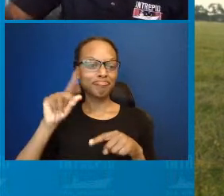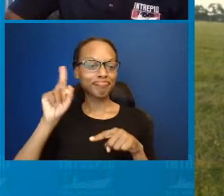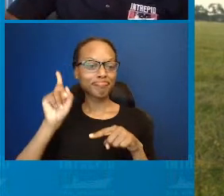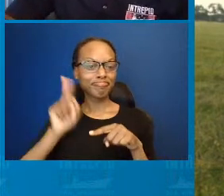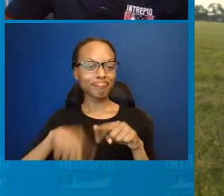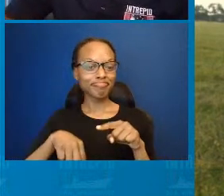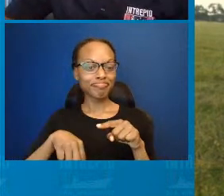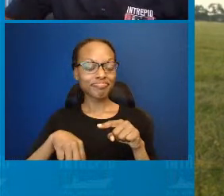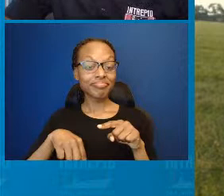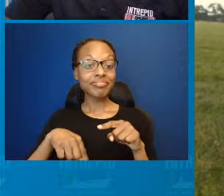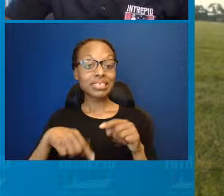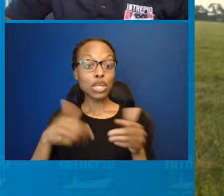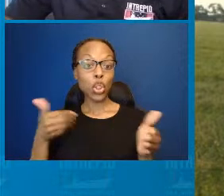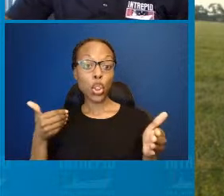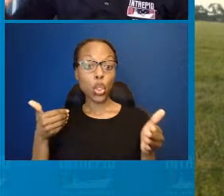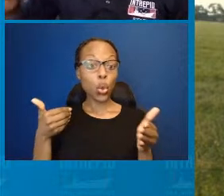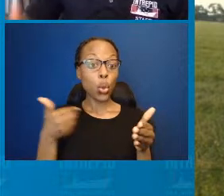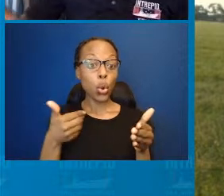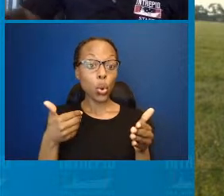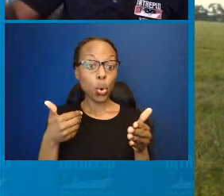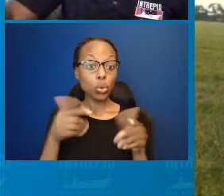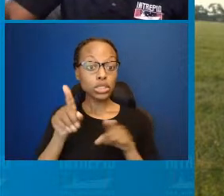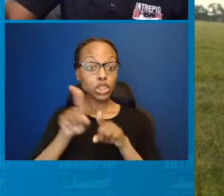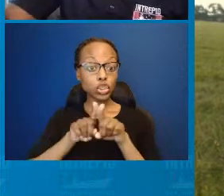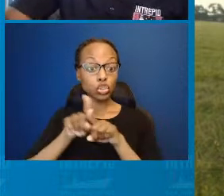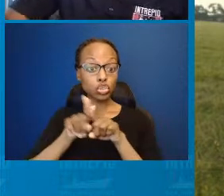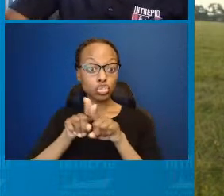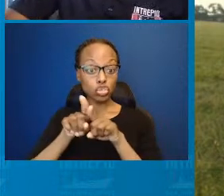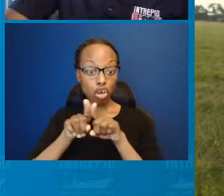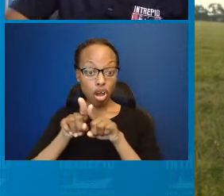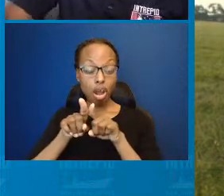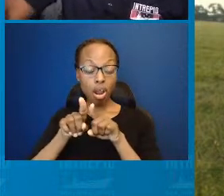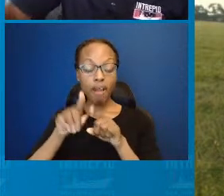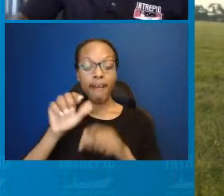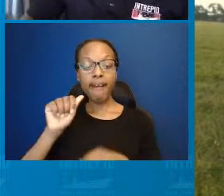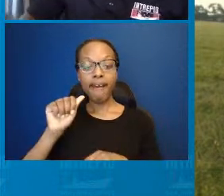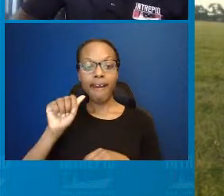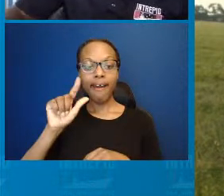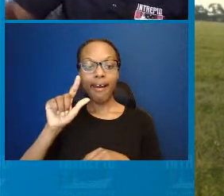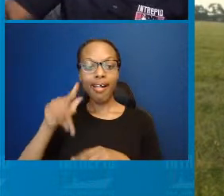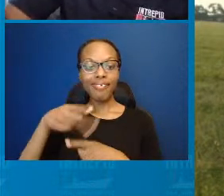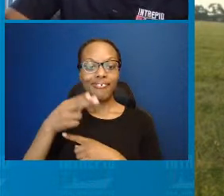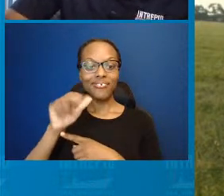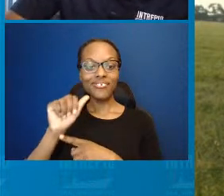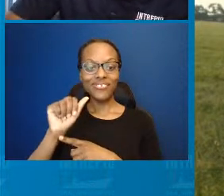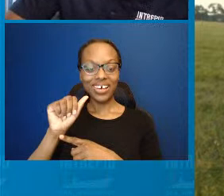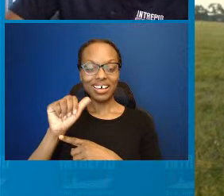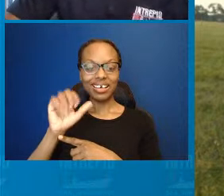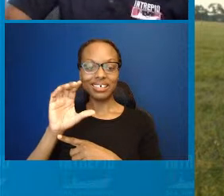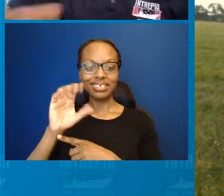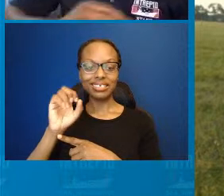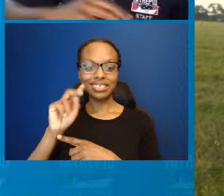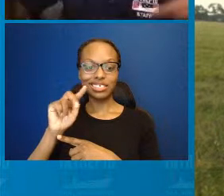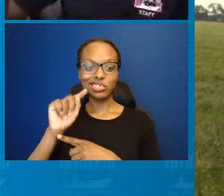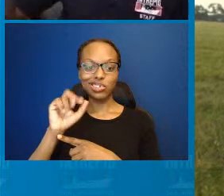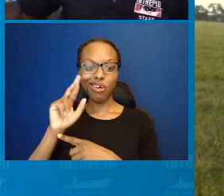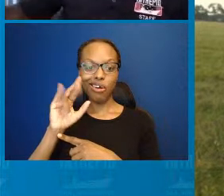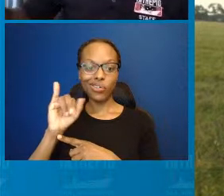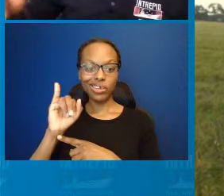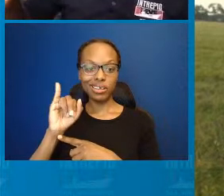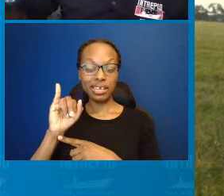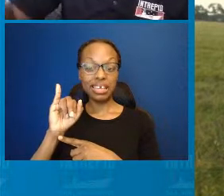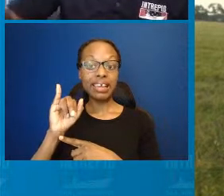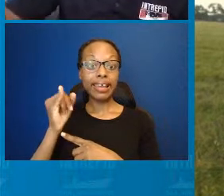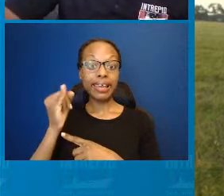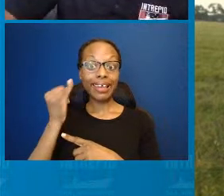us is Alpha Centauri, which would take 4 years to reach if you were moving at light speed. which we're nowhere